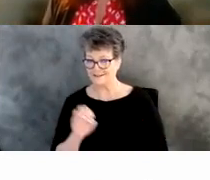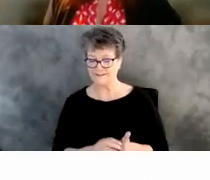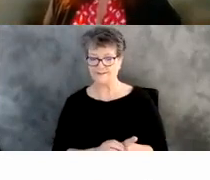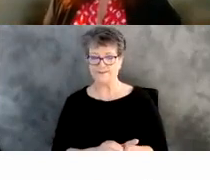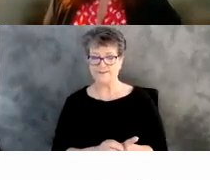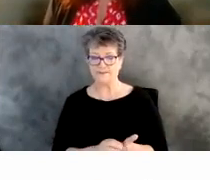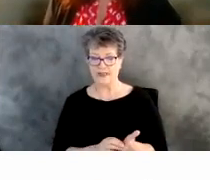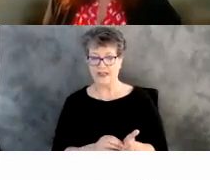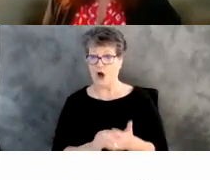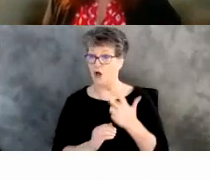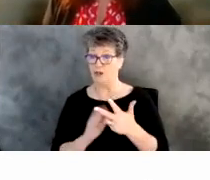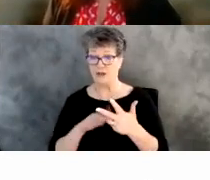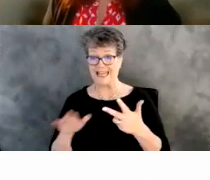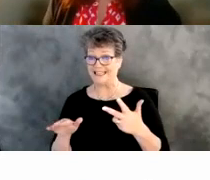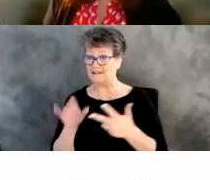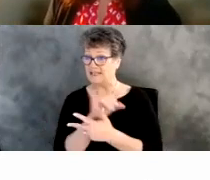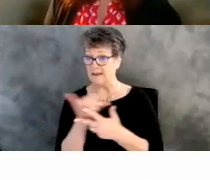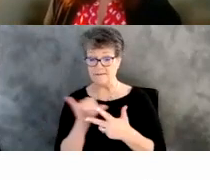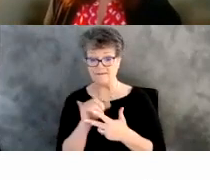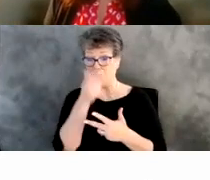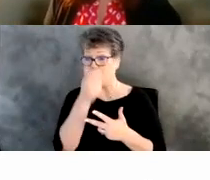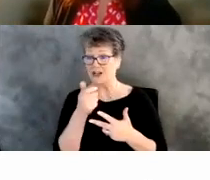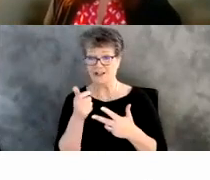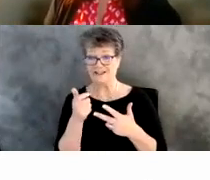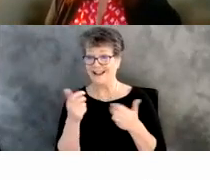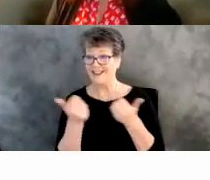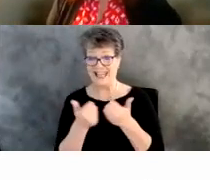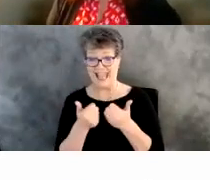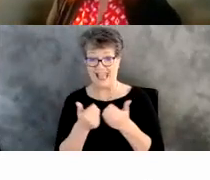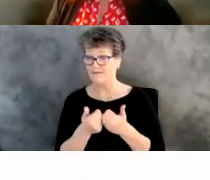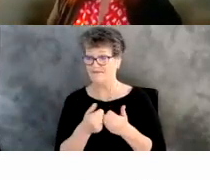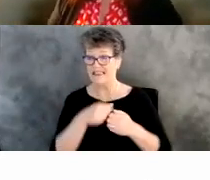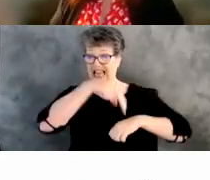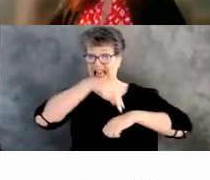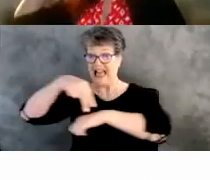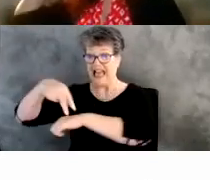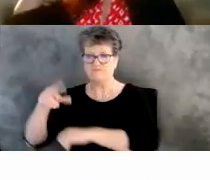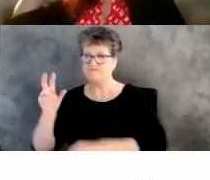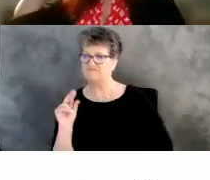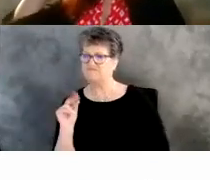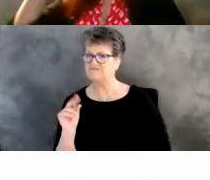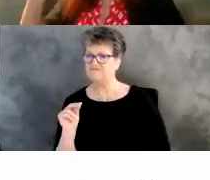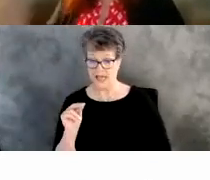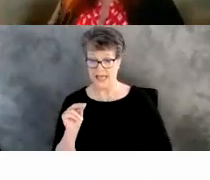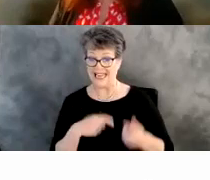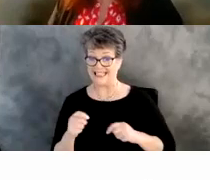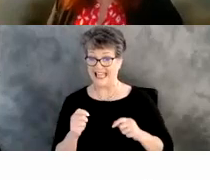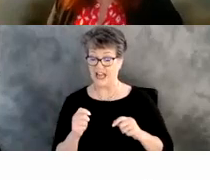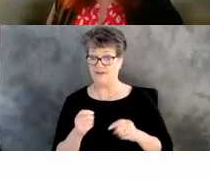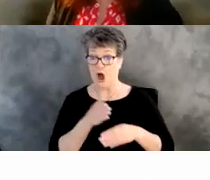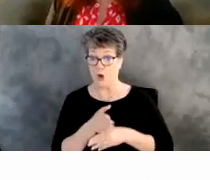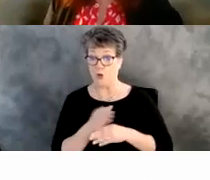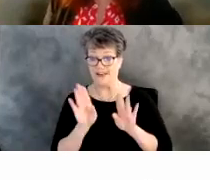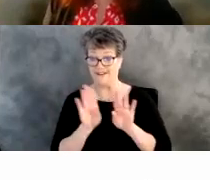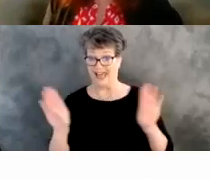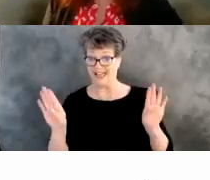We've got all 3 kids watching the game. They don't need to stand on anything because instead of a wooden fence, a wooden barrier